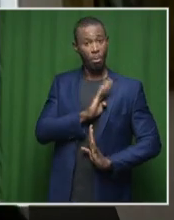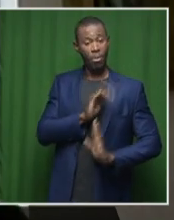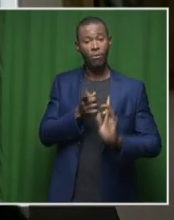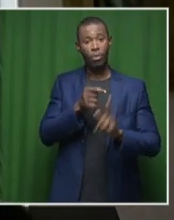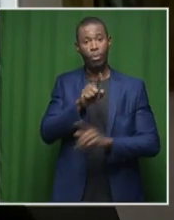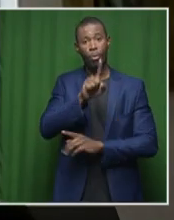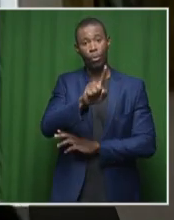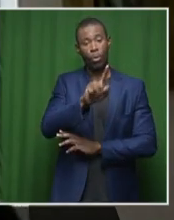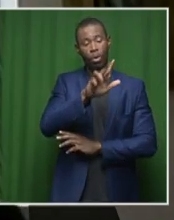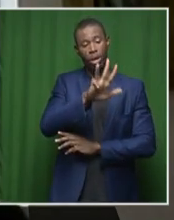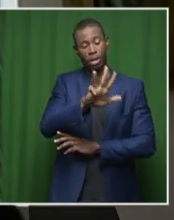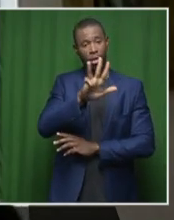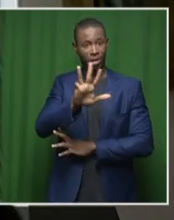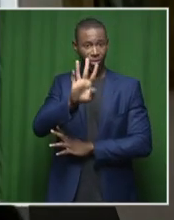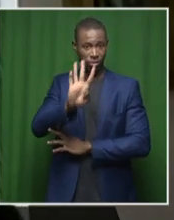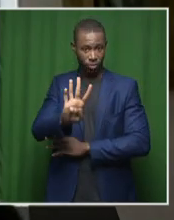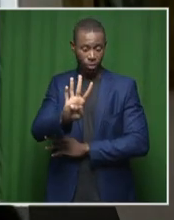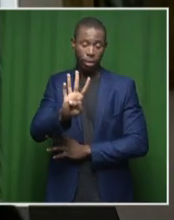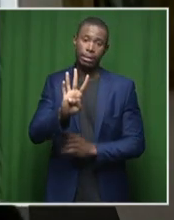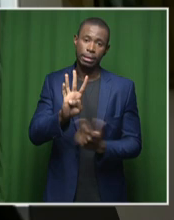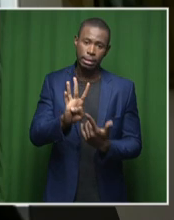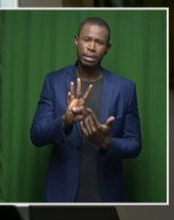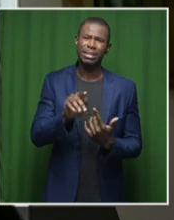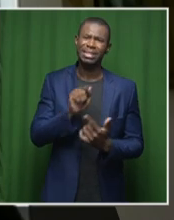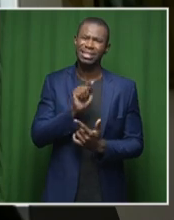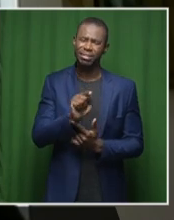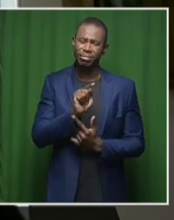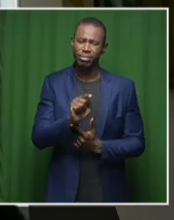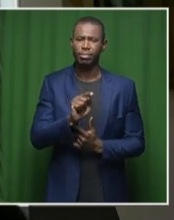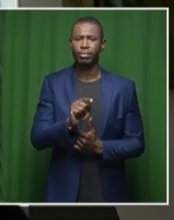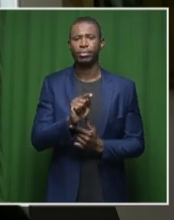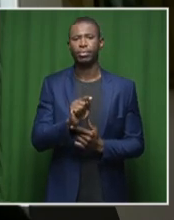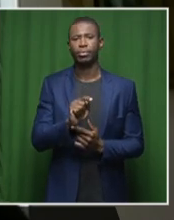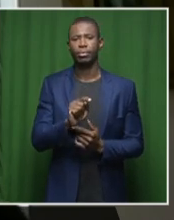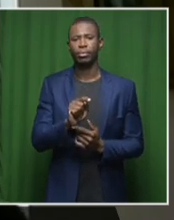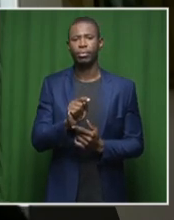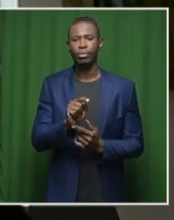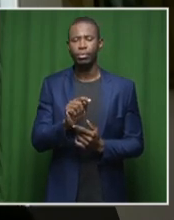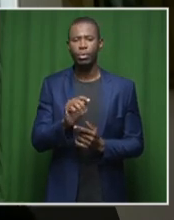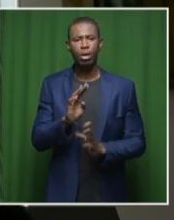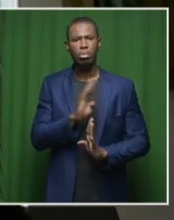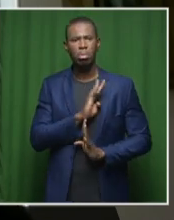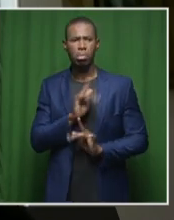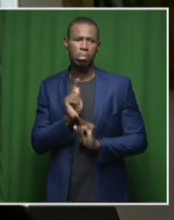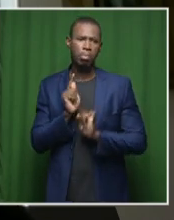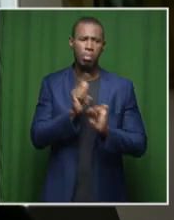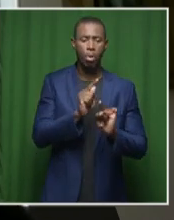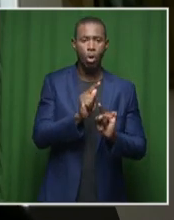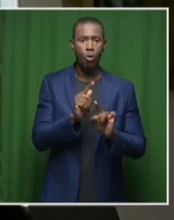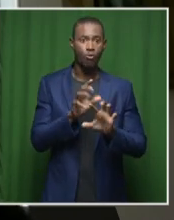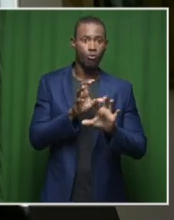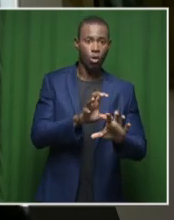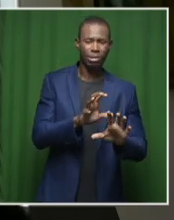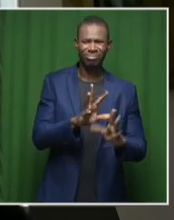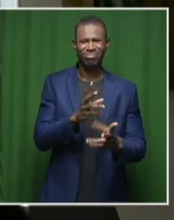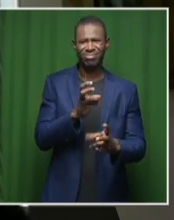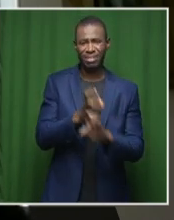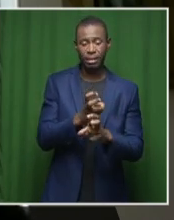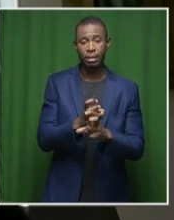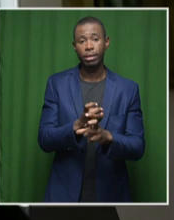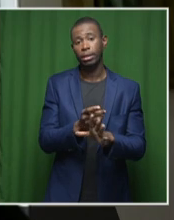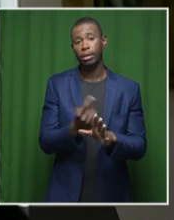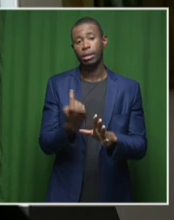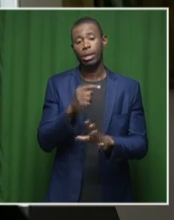really been a few highlights, you know, about the in terms of the employment of force. First of all, there was the intervention in Lesotho